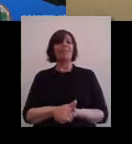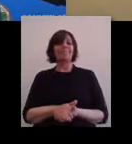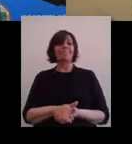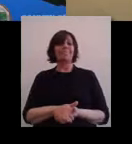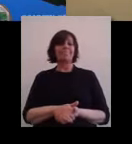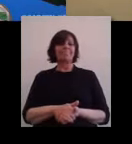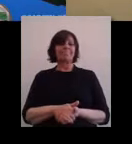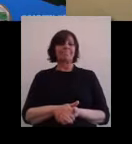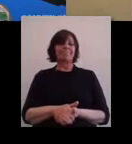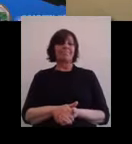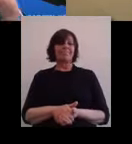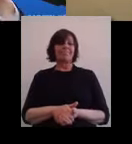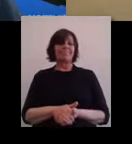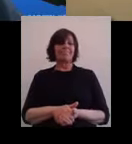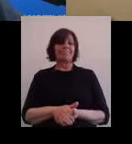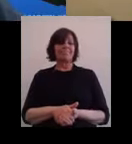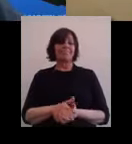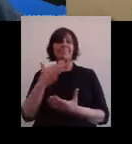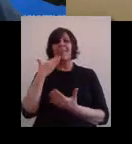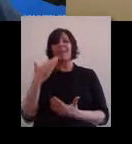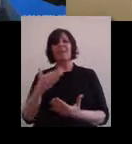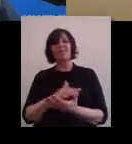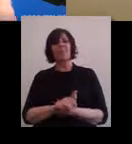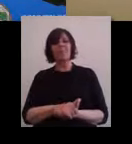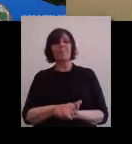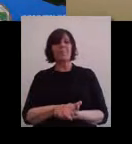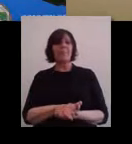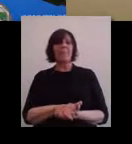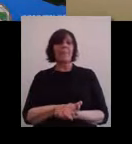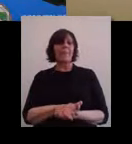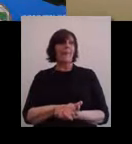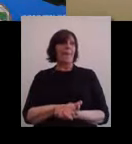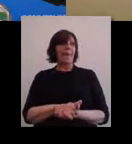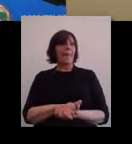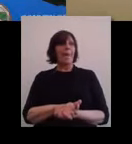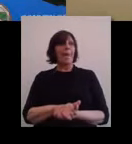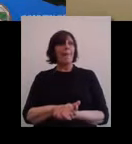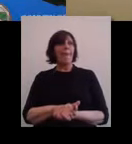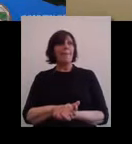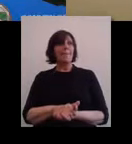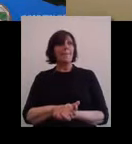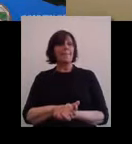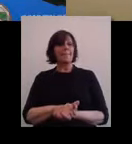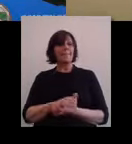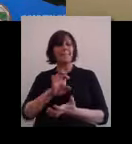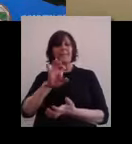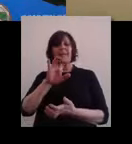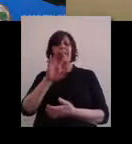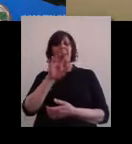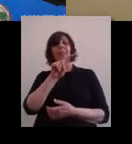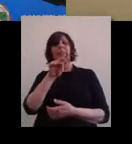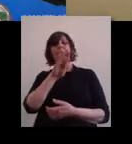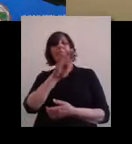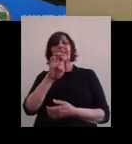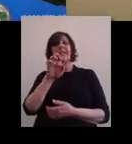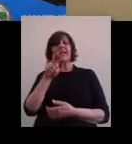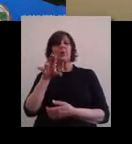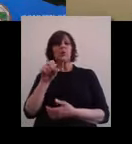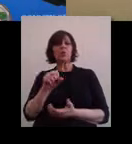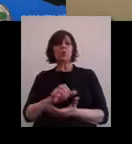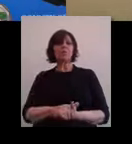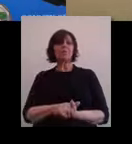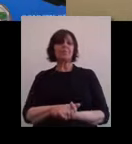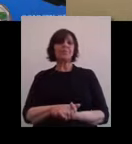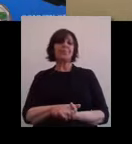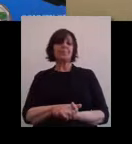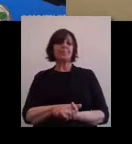Thank you, Doctor. Move on to Ethan Powers of B News. Hey, Mark, hope all is well. Quick